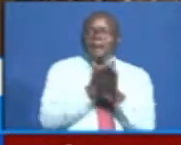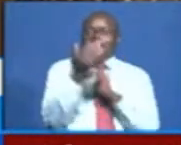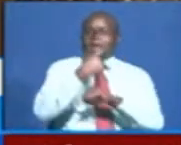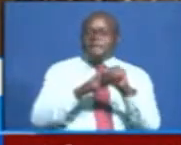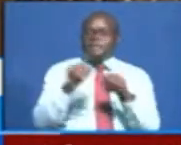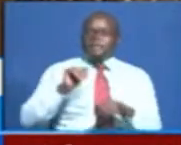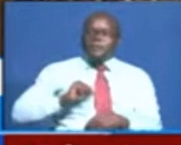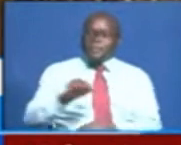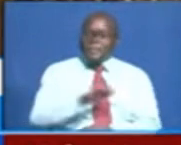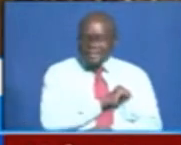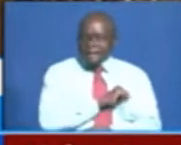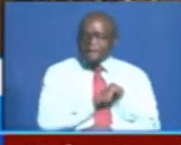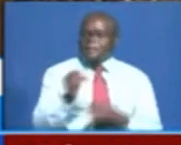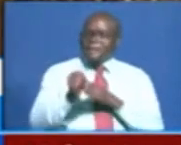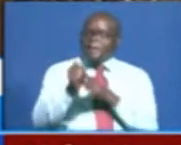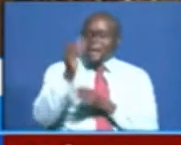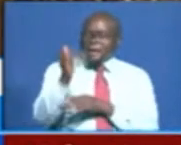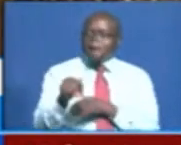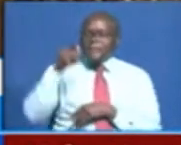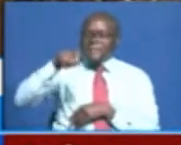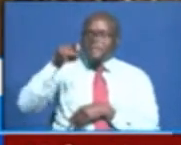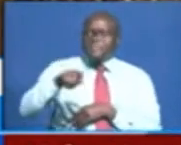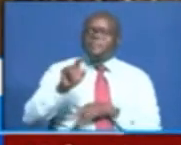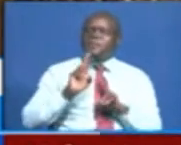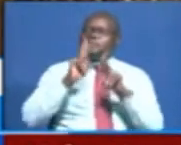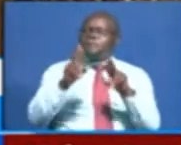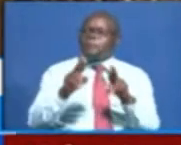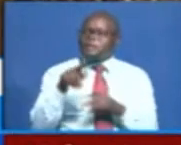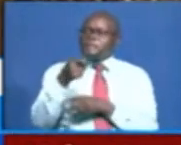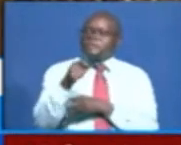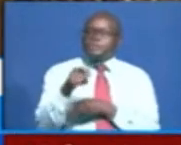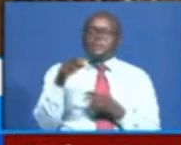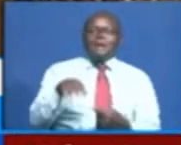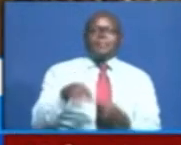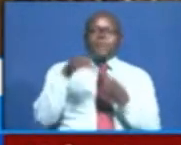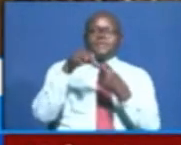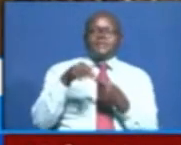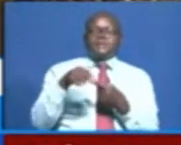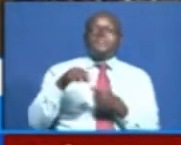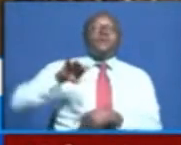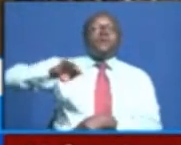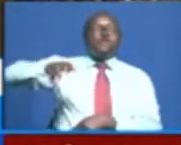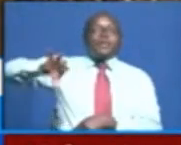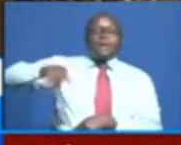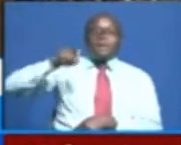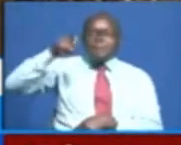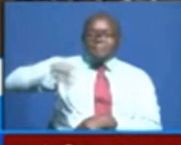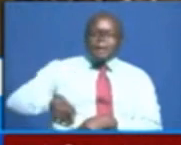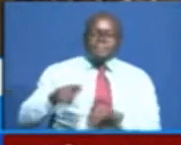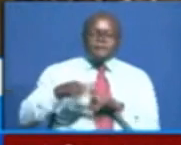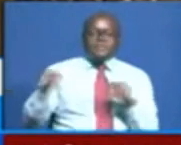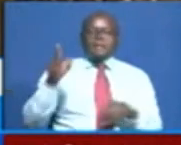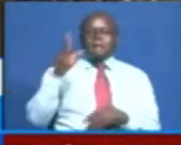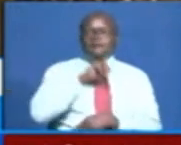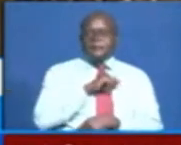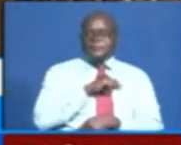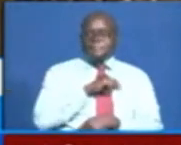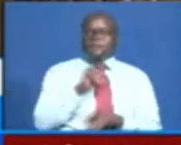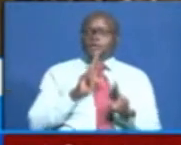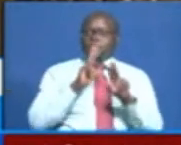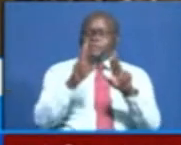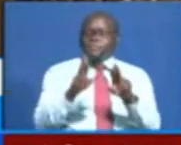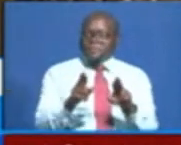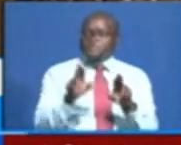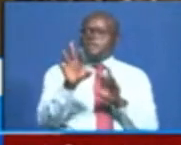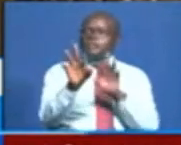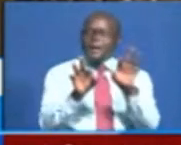Senate, guided by the need to respond to key priorities of the counties, shall be initiated to respond to